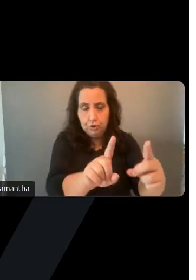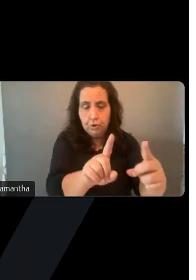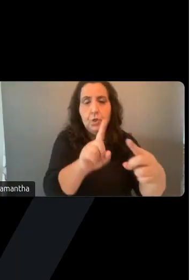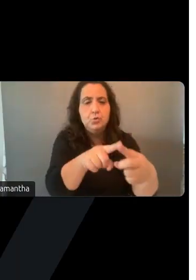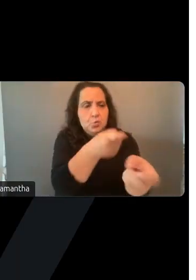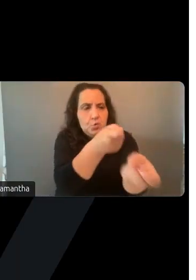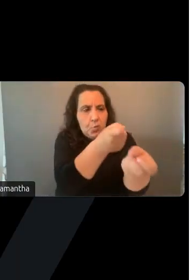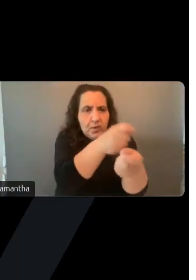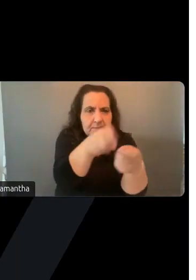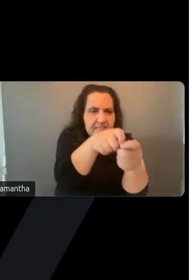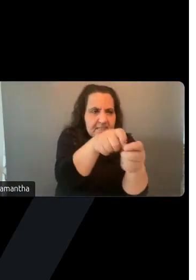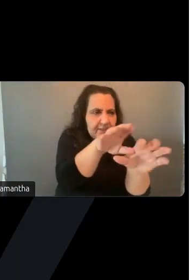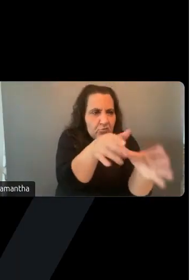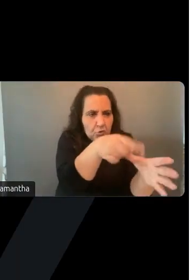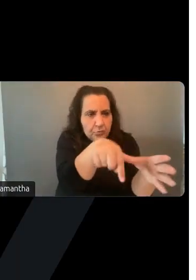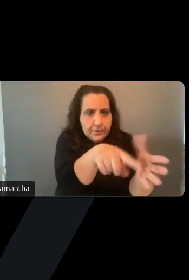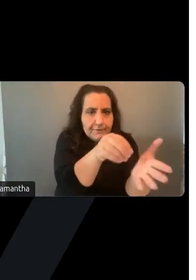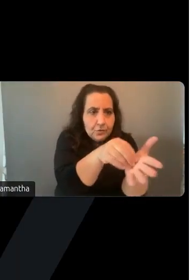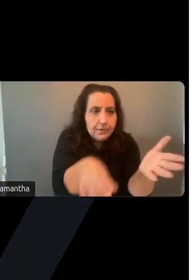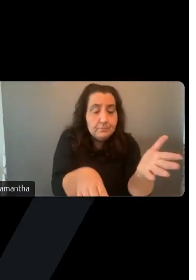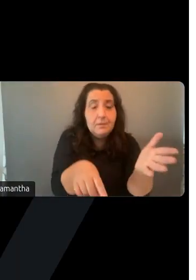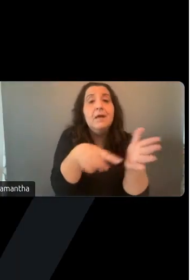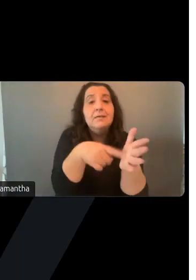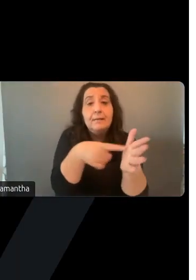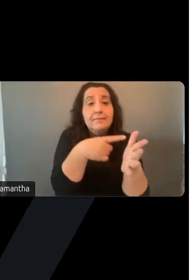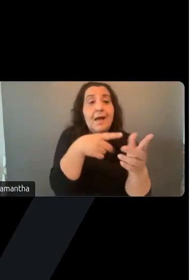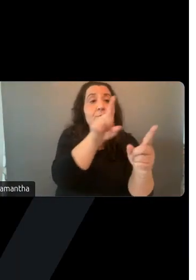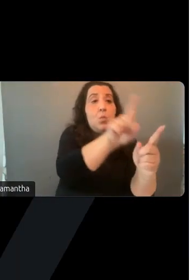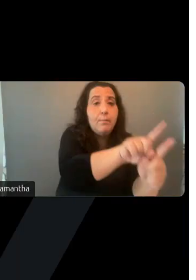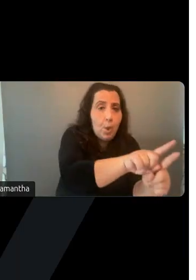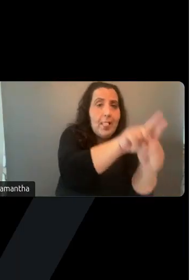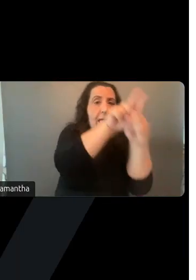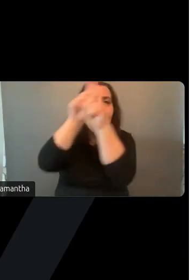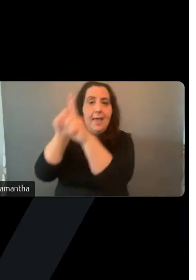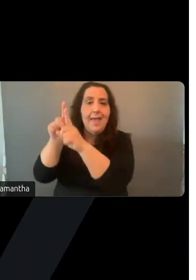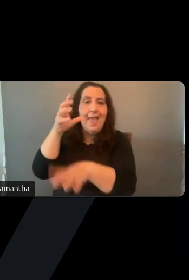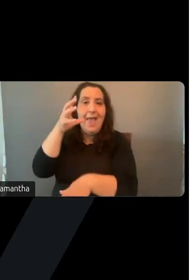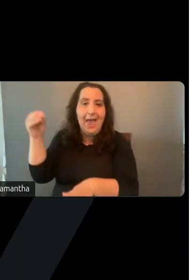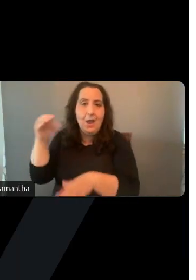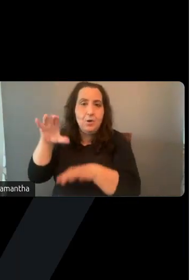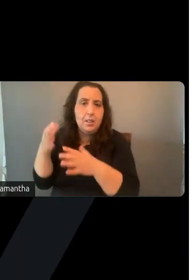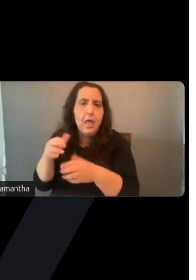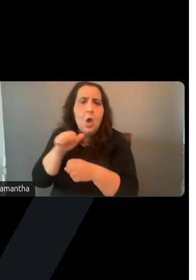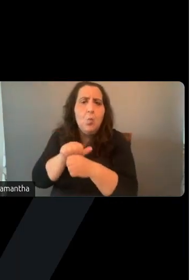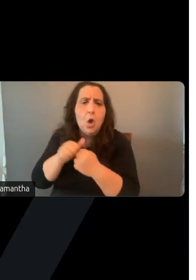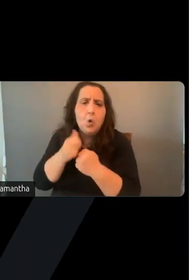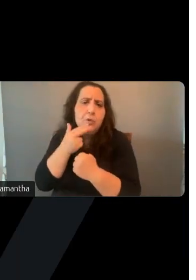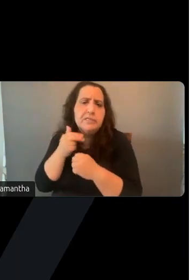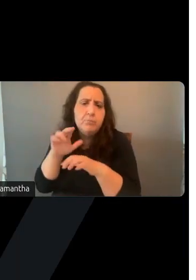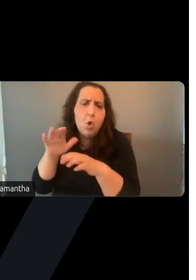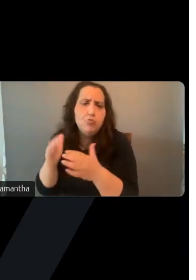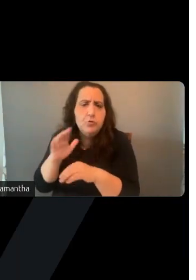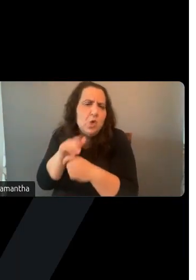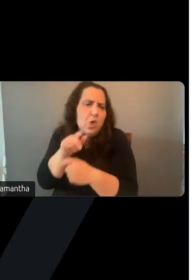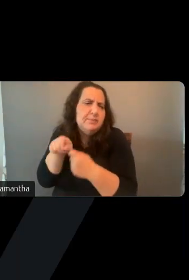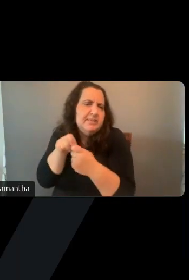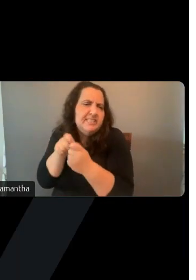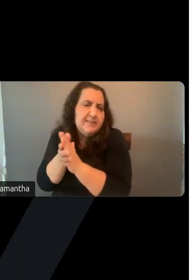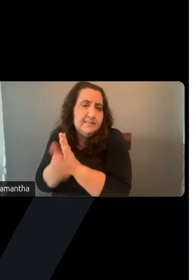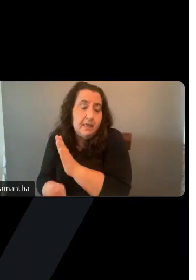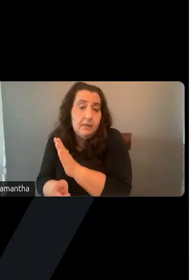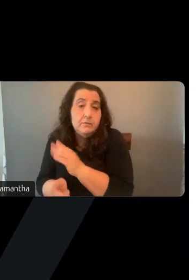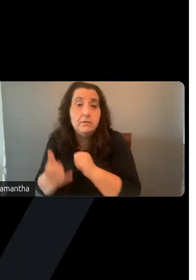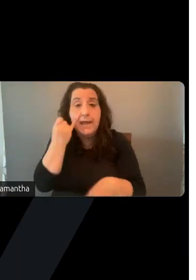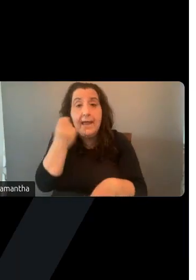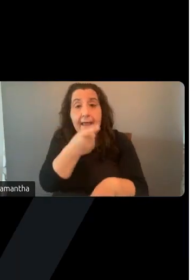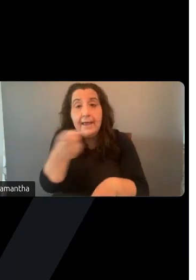And sometimes they may even pull students out of class to work with small groups on specific skills. If you've taught in